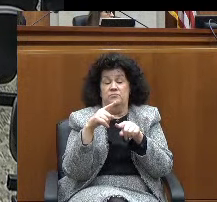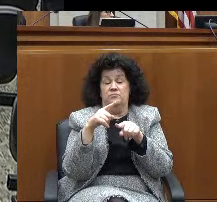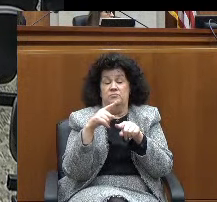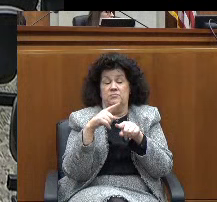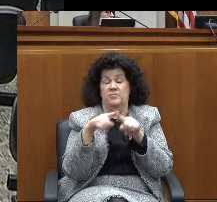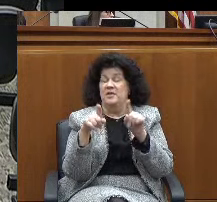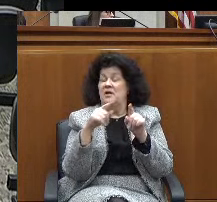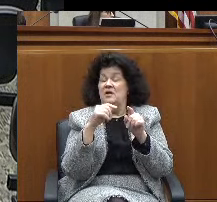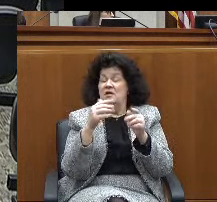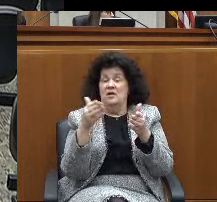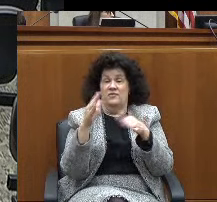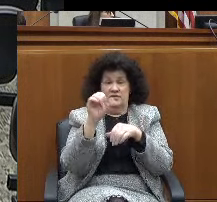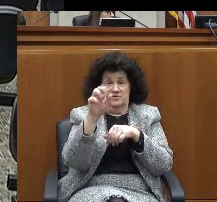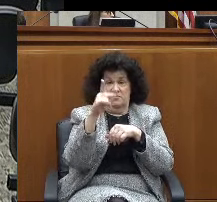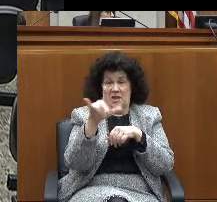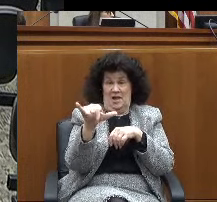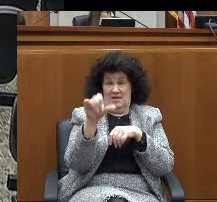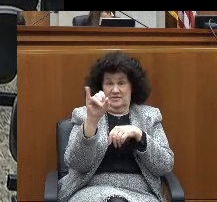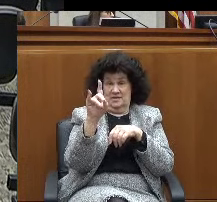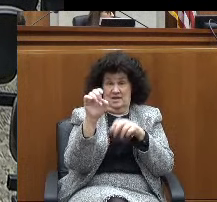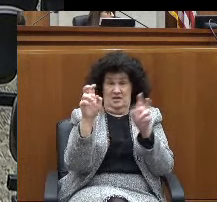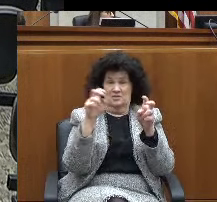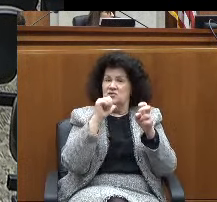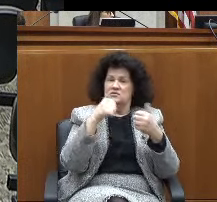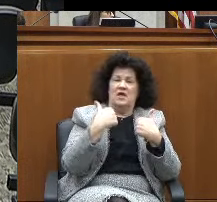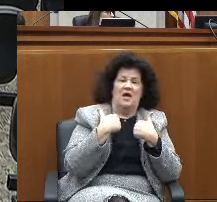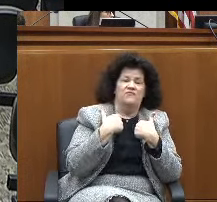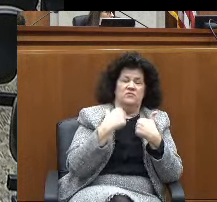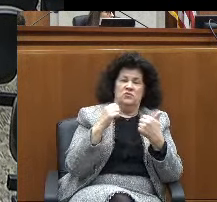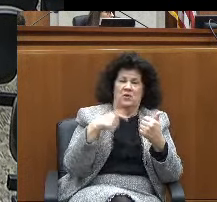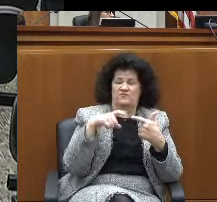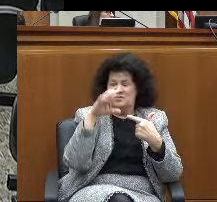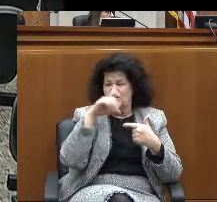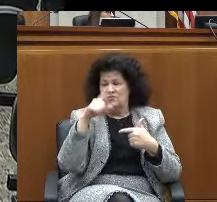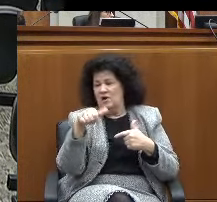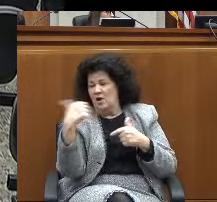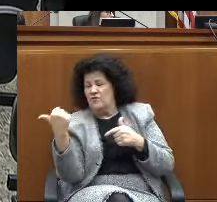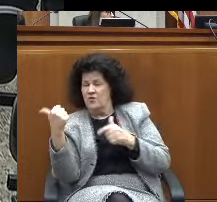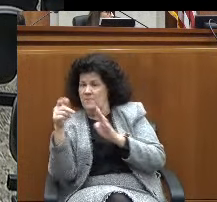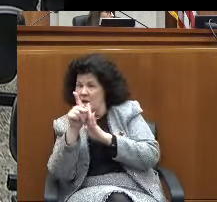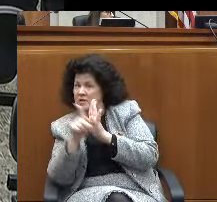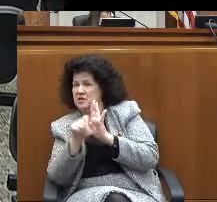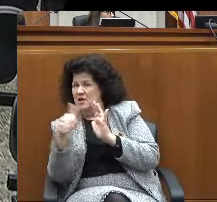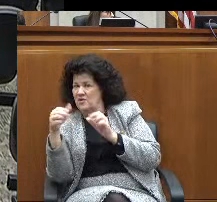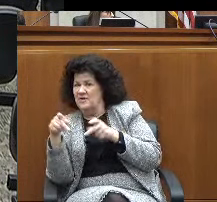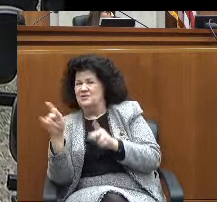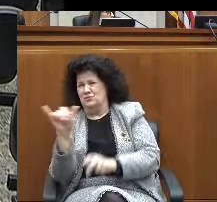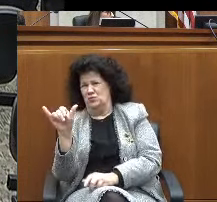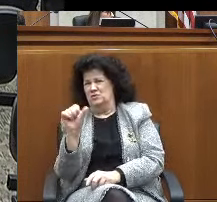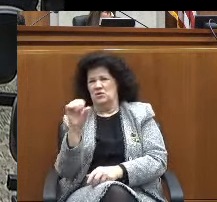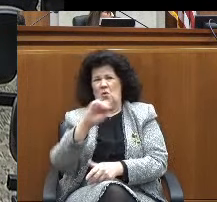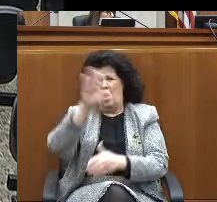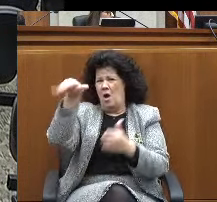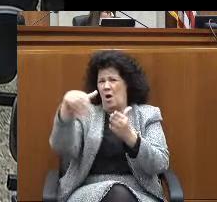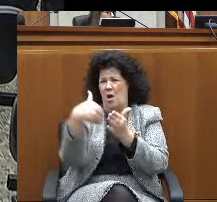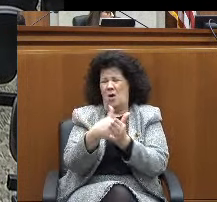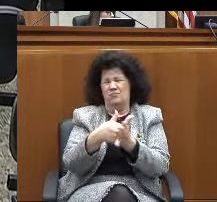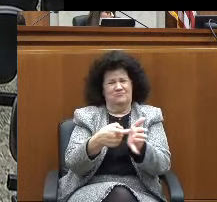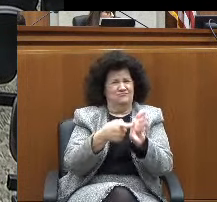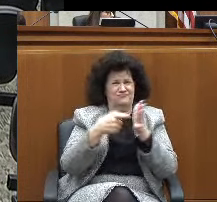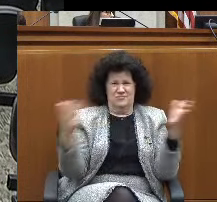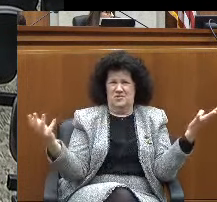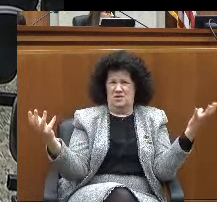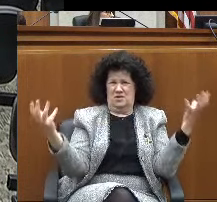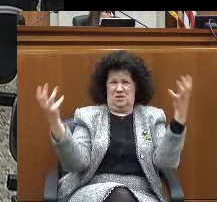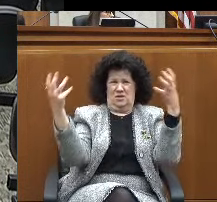the supply side like we need. So we have to pursue other policies and opportunities as well. And so all of that would have to come together, not